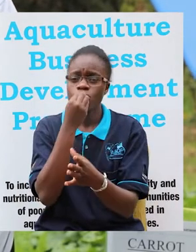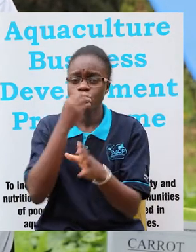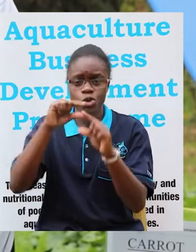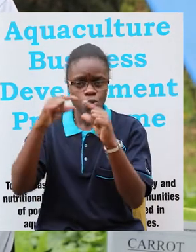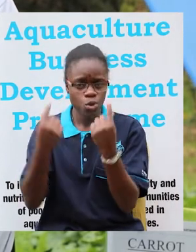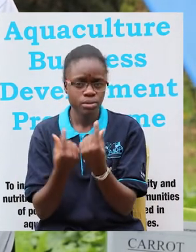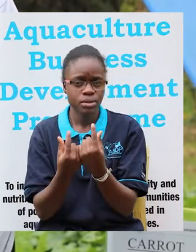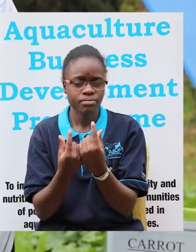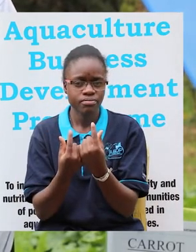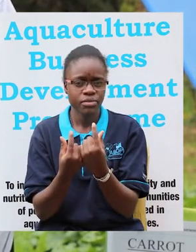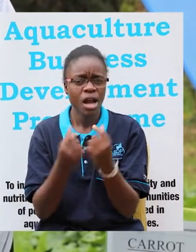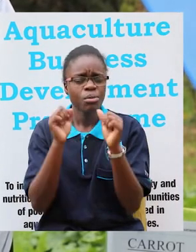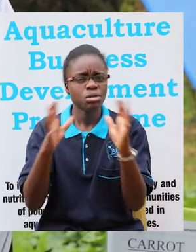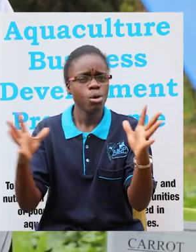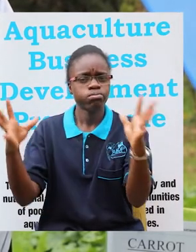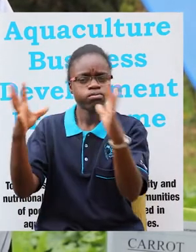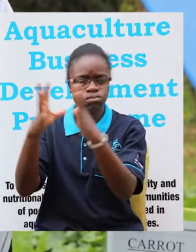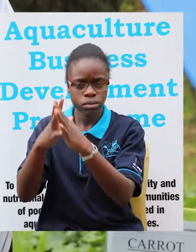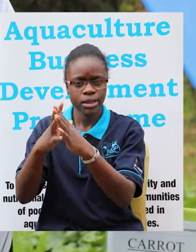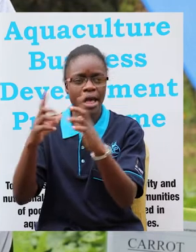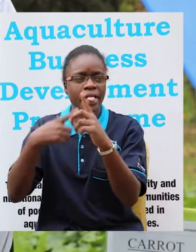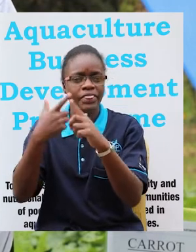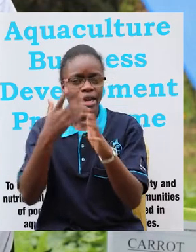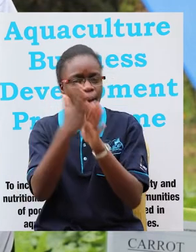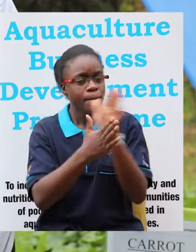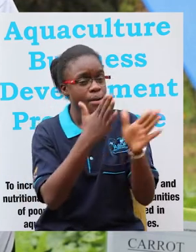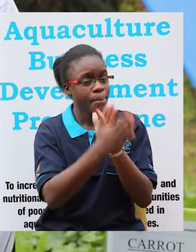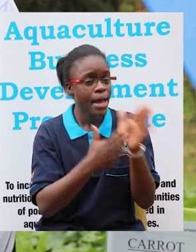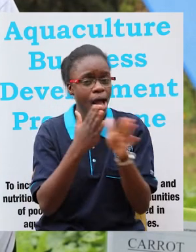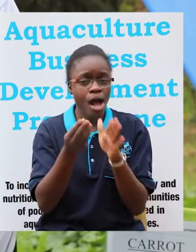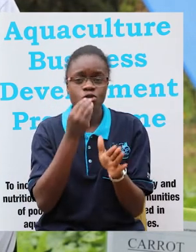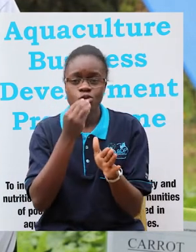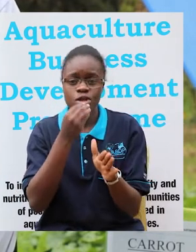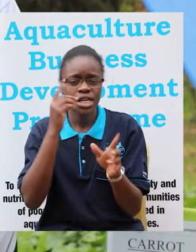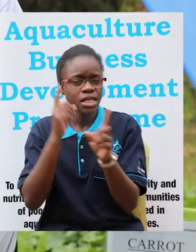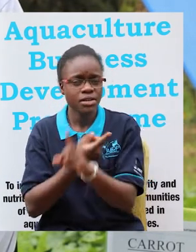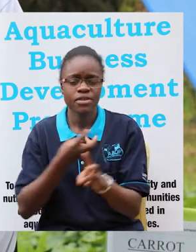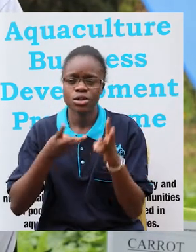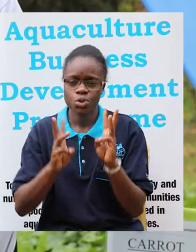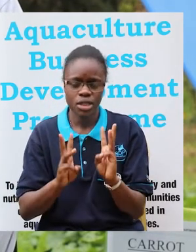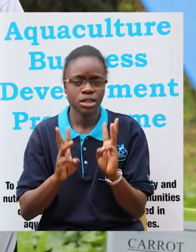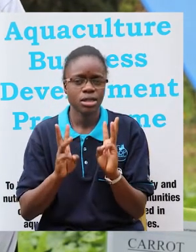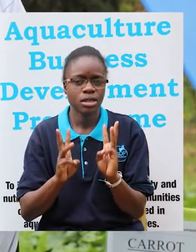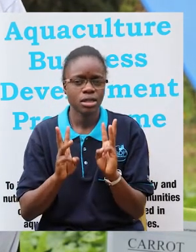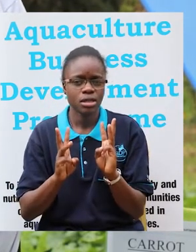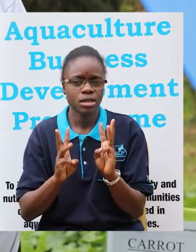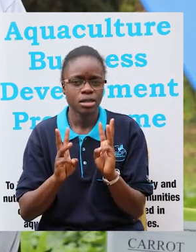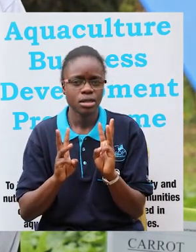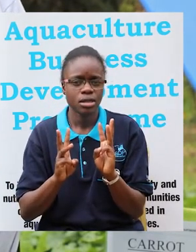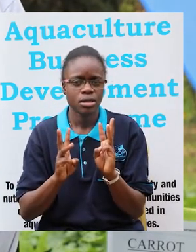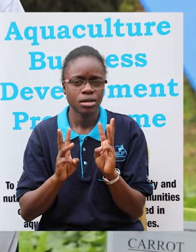groups, and in this food group we can combine them to prepare our fish in different ways. So we